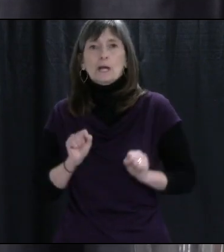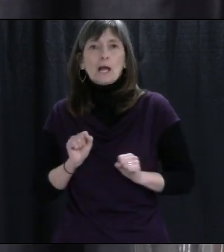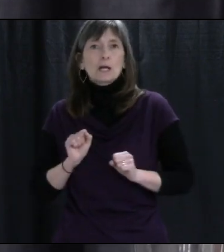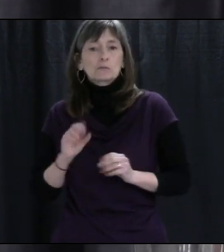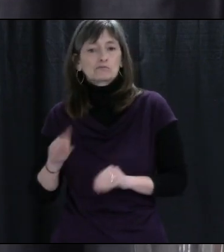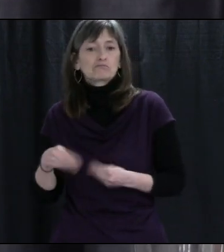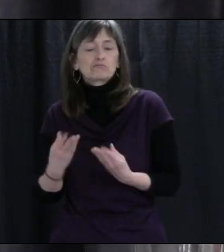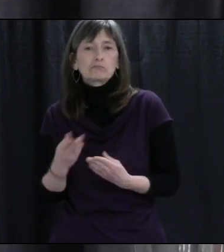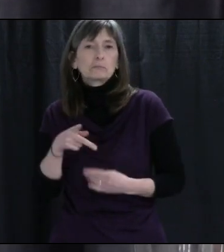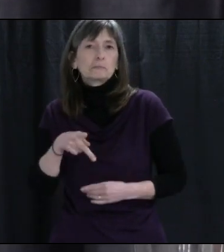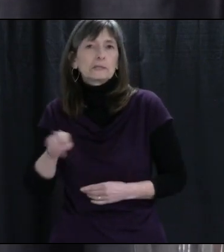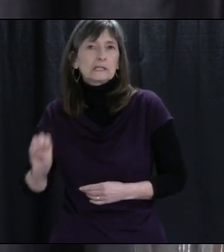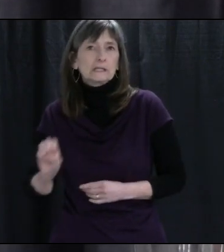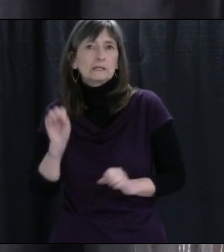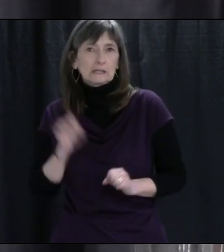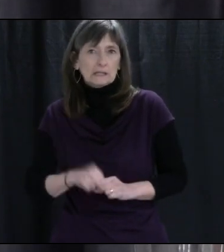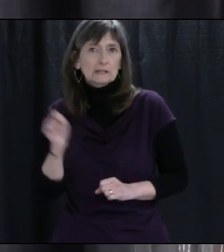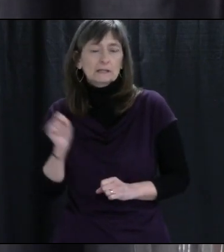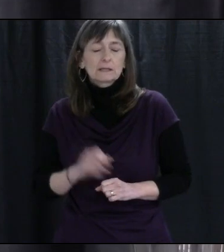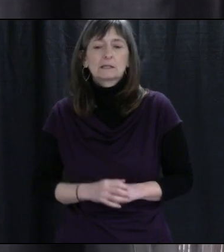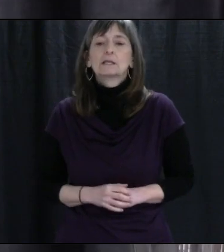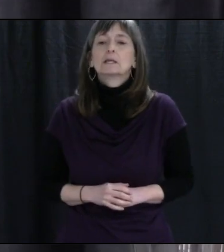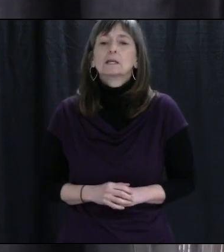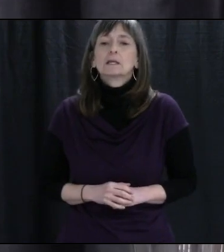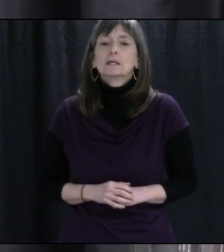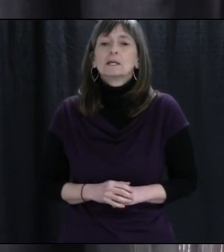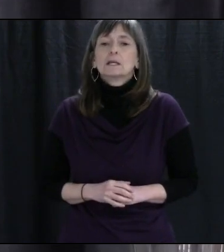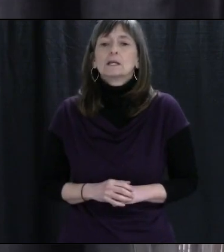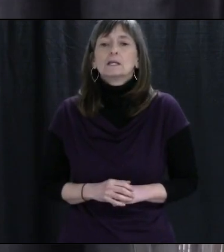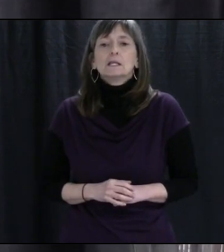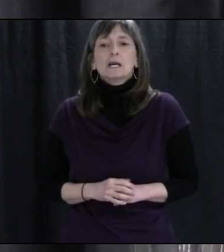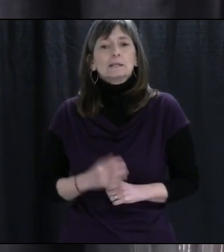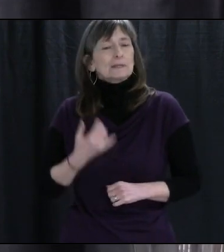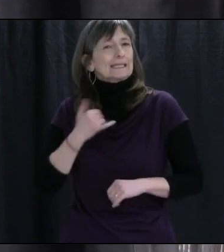of the challenges has been around how best to deploy